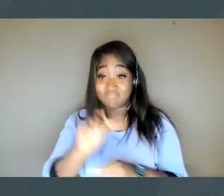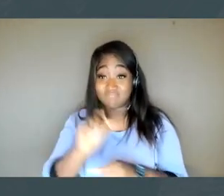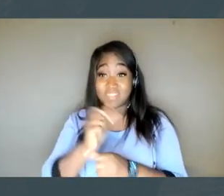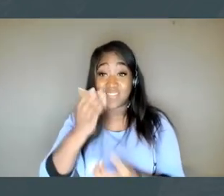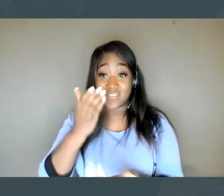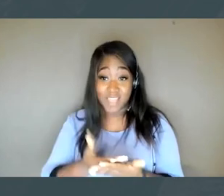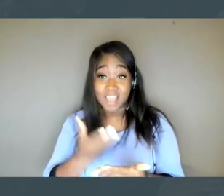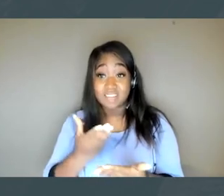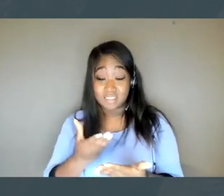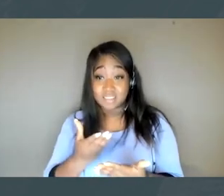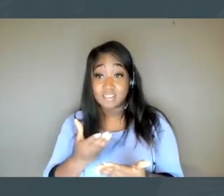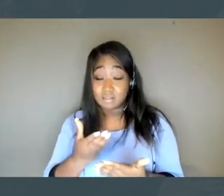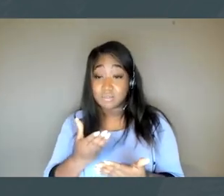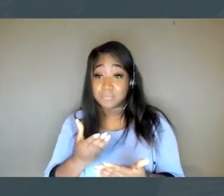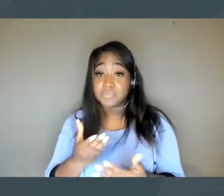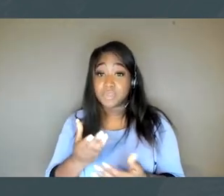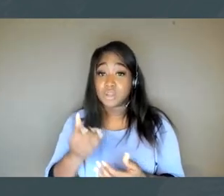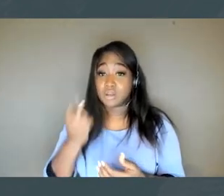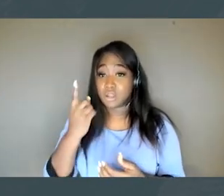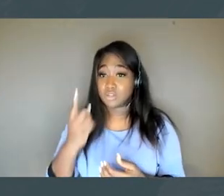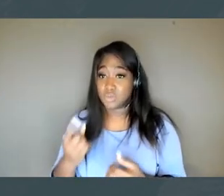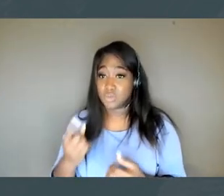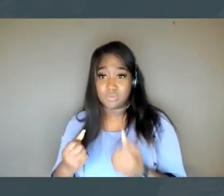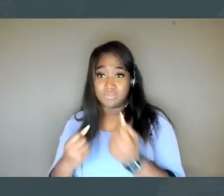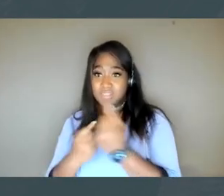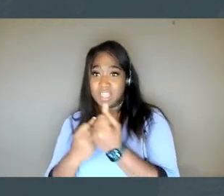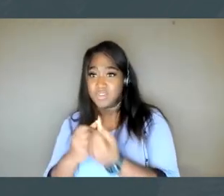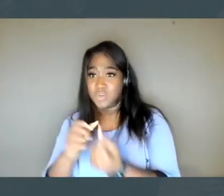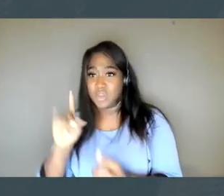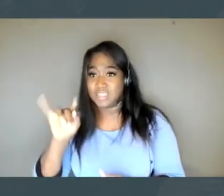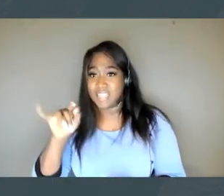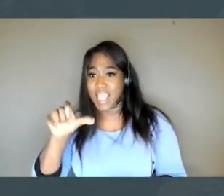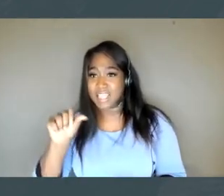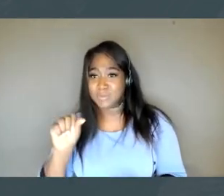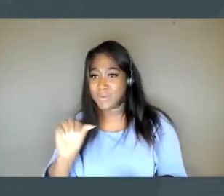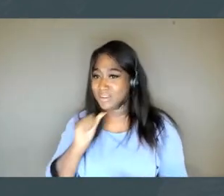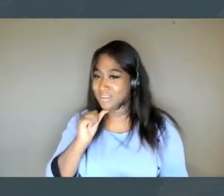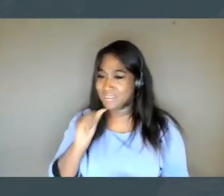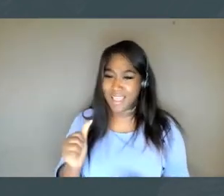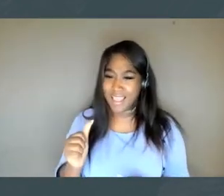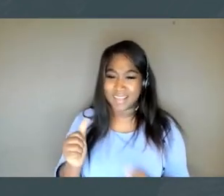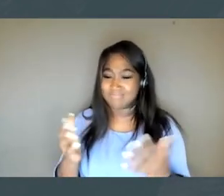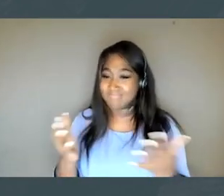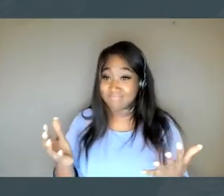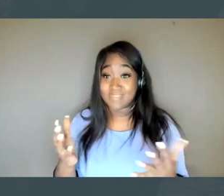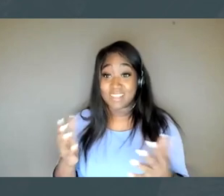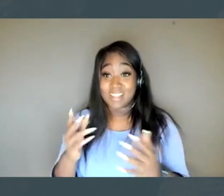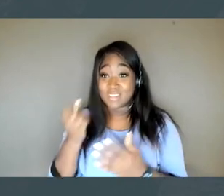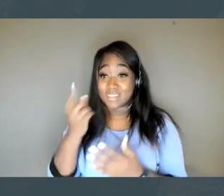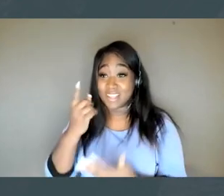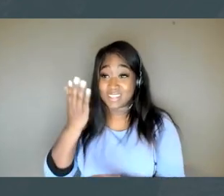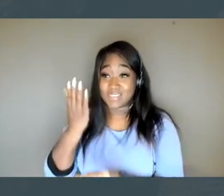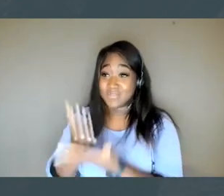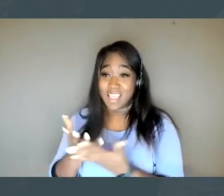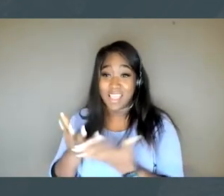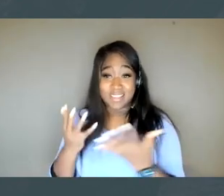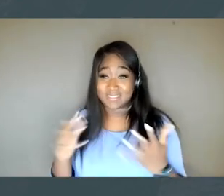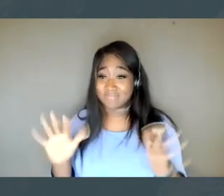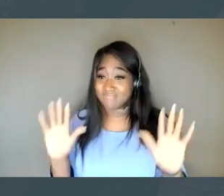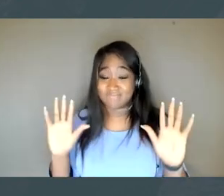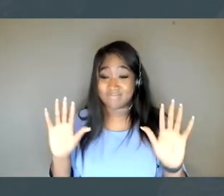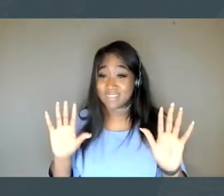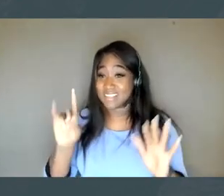in favor of diaspora, I'm not in favor of diaspora, you know? It's just a fact. Diasporas